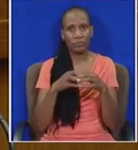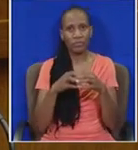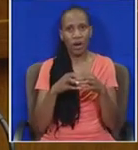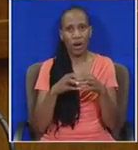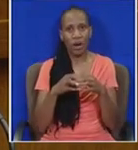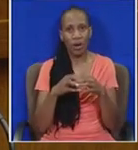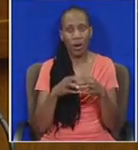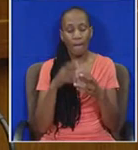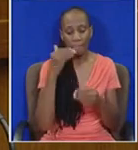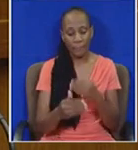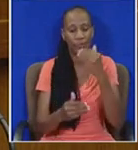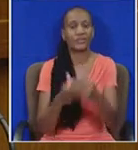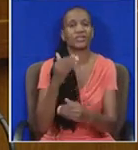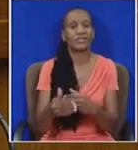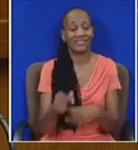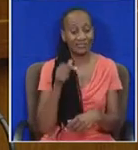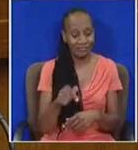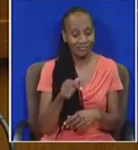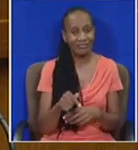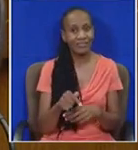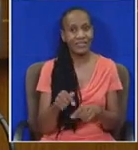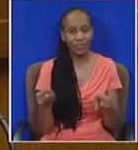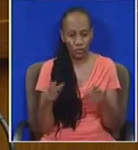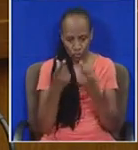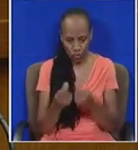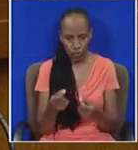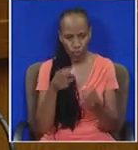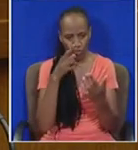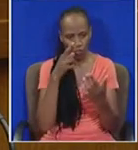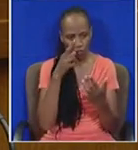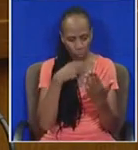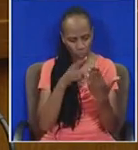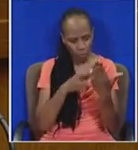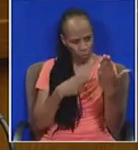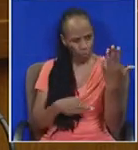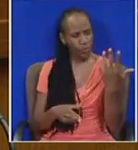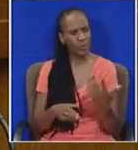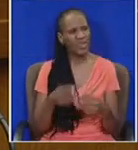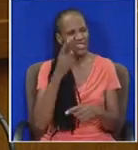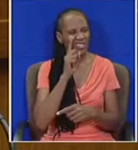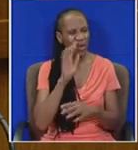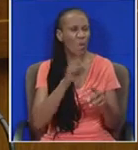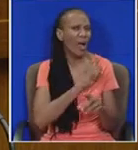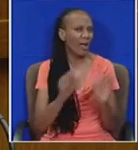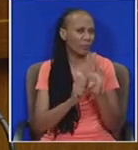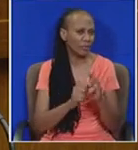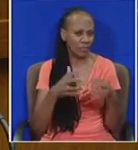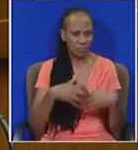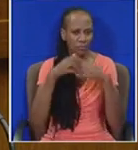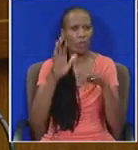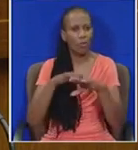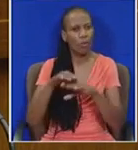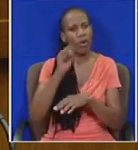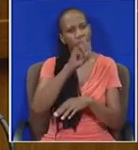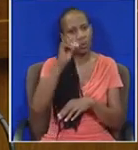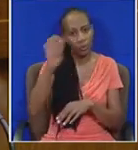process through which it periodically reviews the relevance and significance of SOEs. The next proposal,